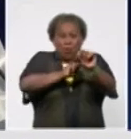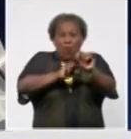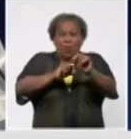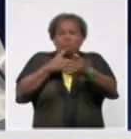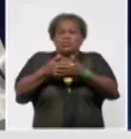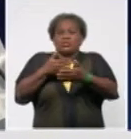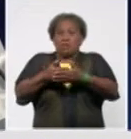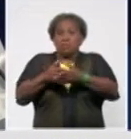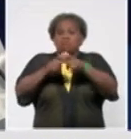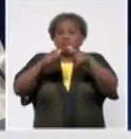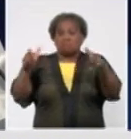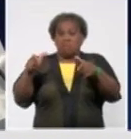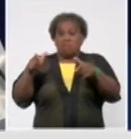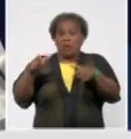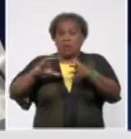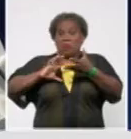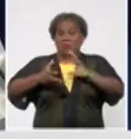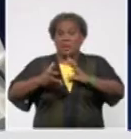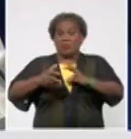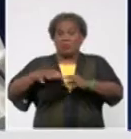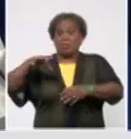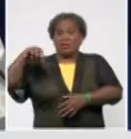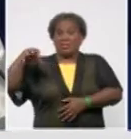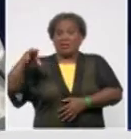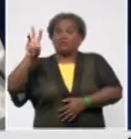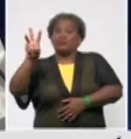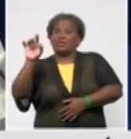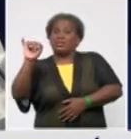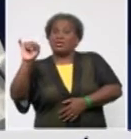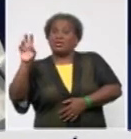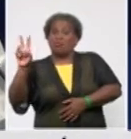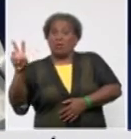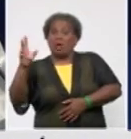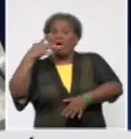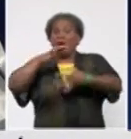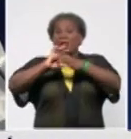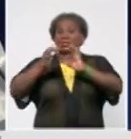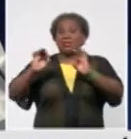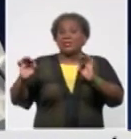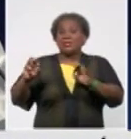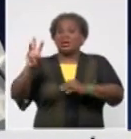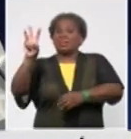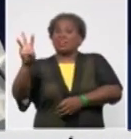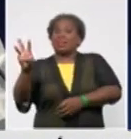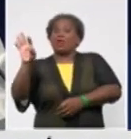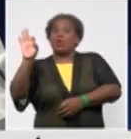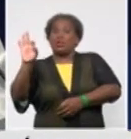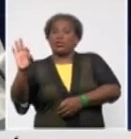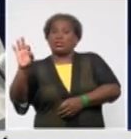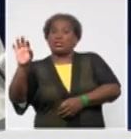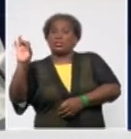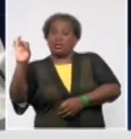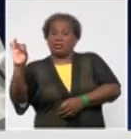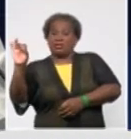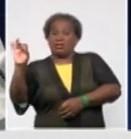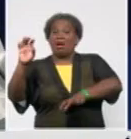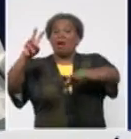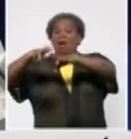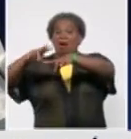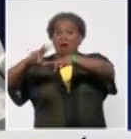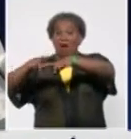province. Of the 92 positive cases, 91 are Cubans and one is a foreign resident in our